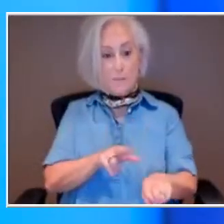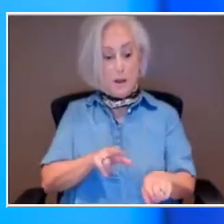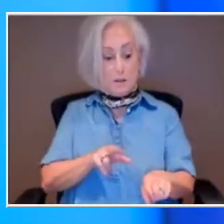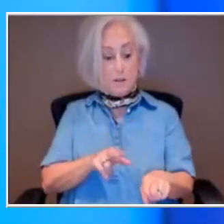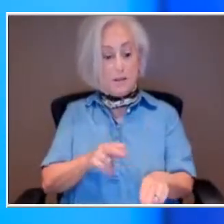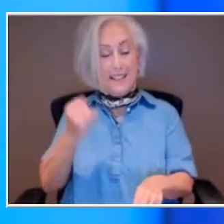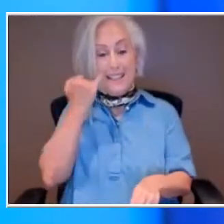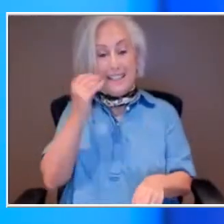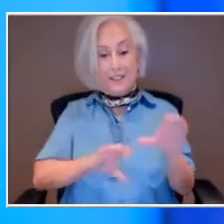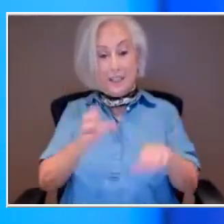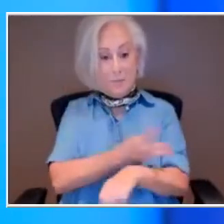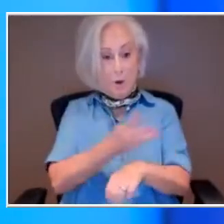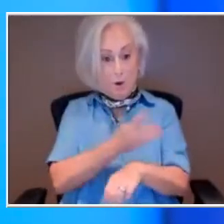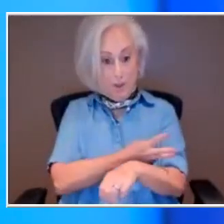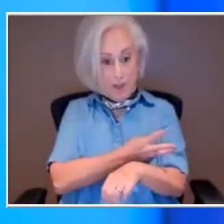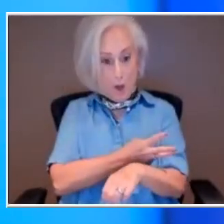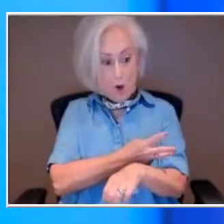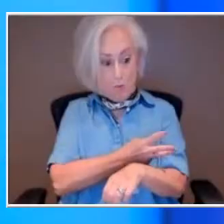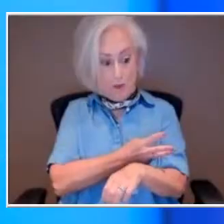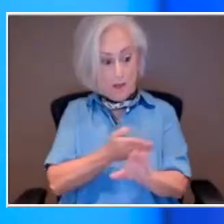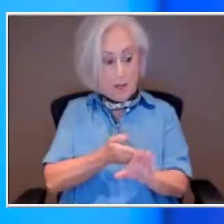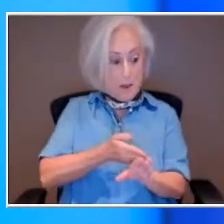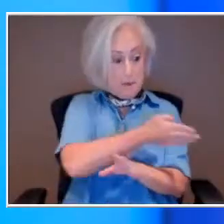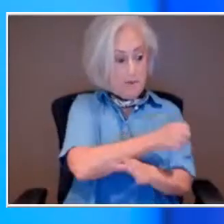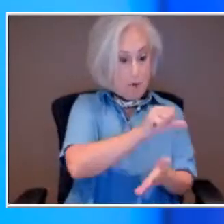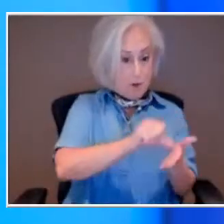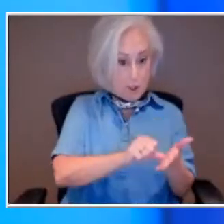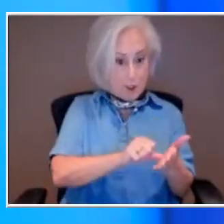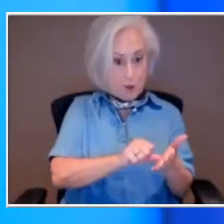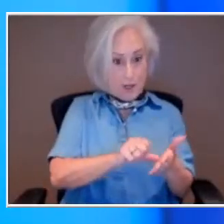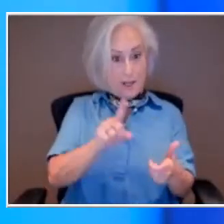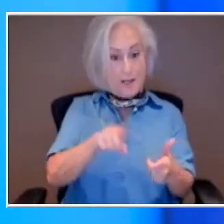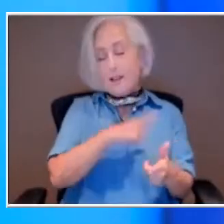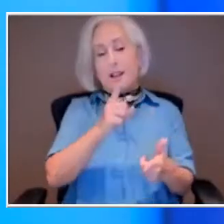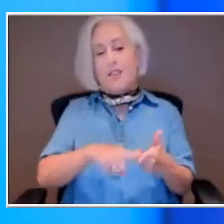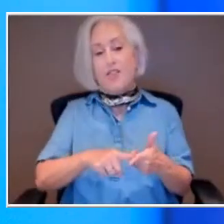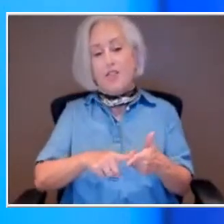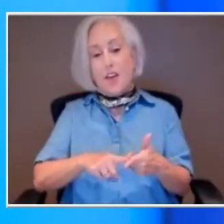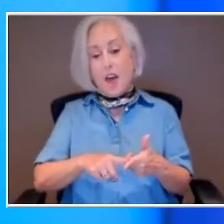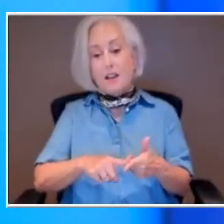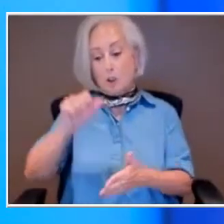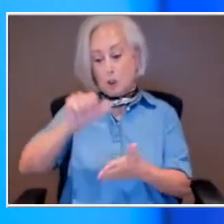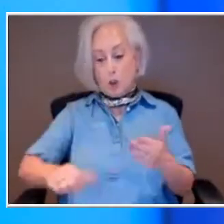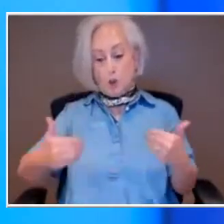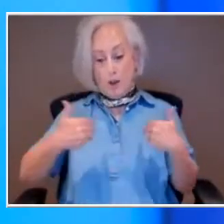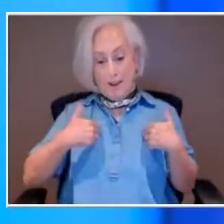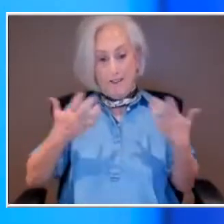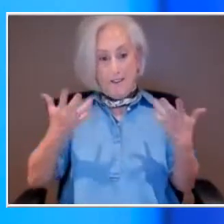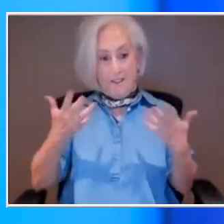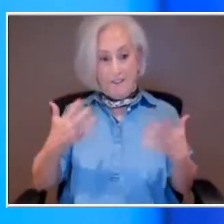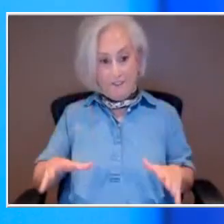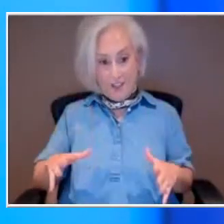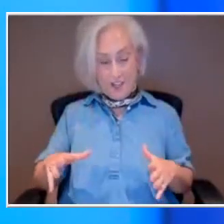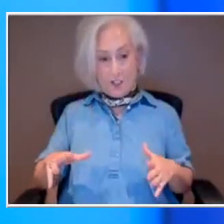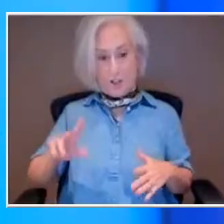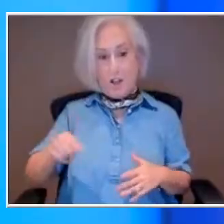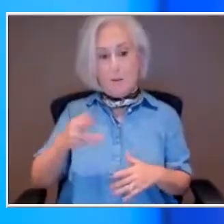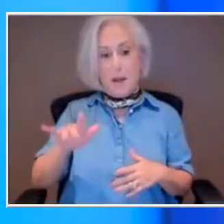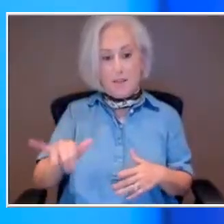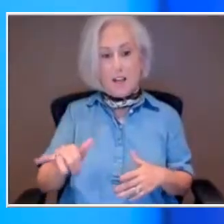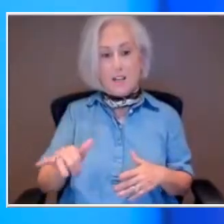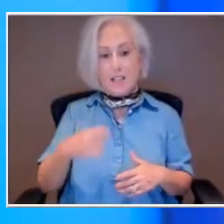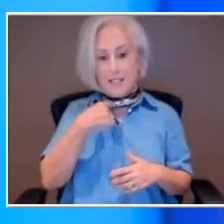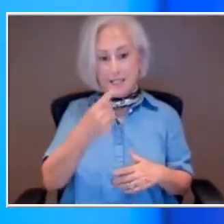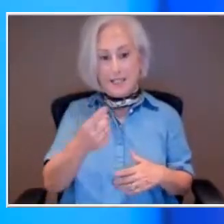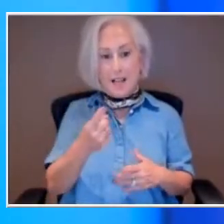take them to surgery and cut that out. On the final pathology, the pathologist has been able to tell us what percentage of cells are still alive. Well, we want